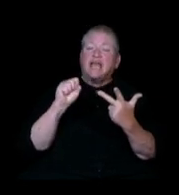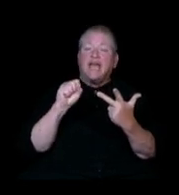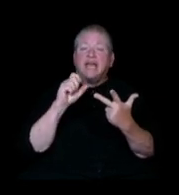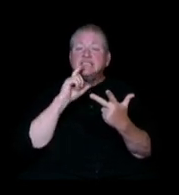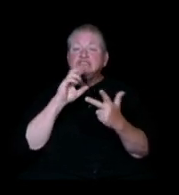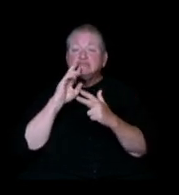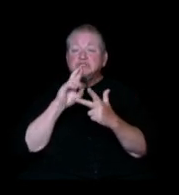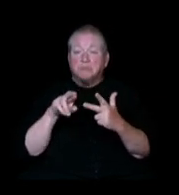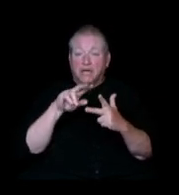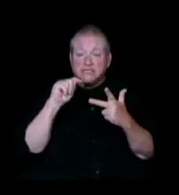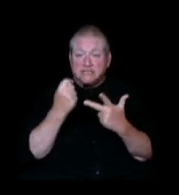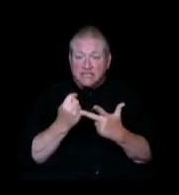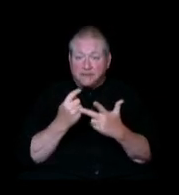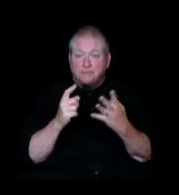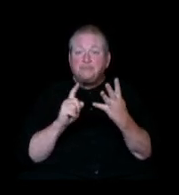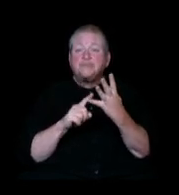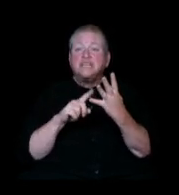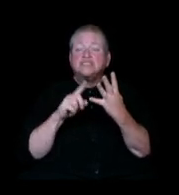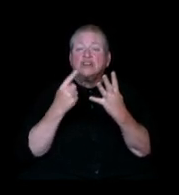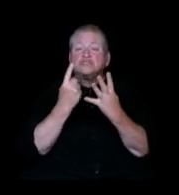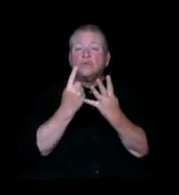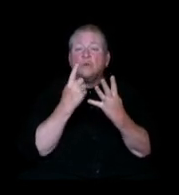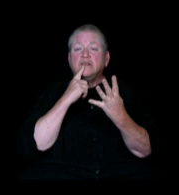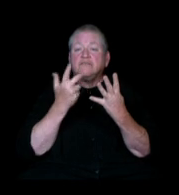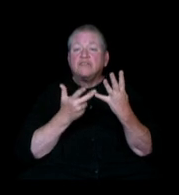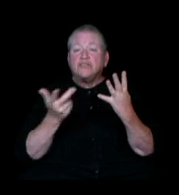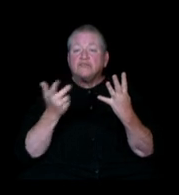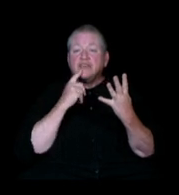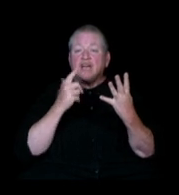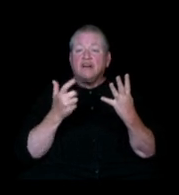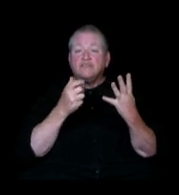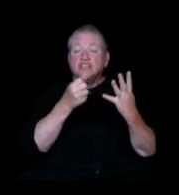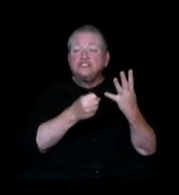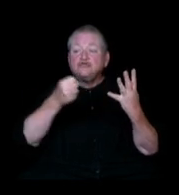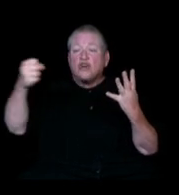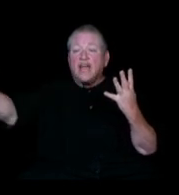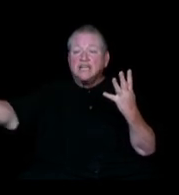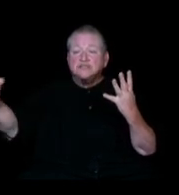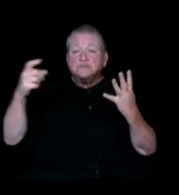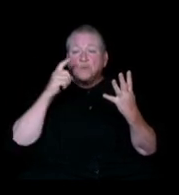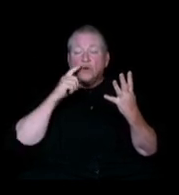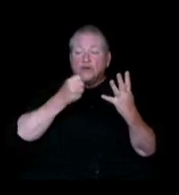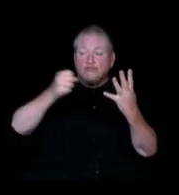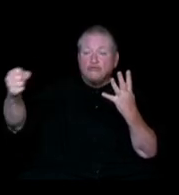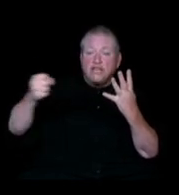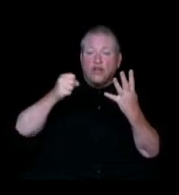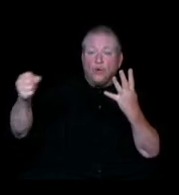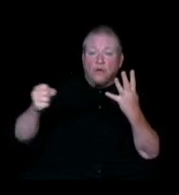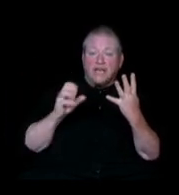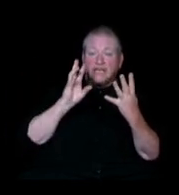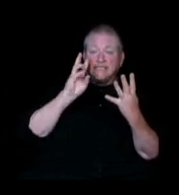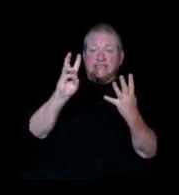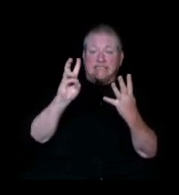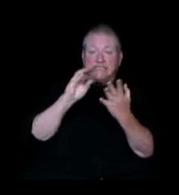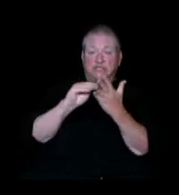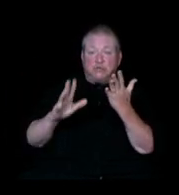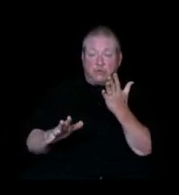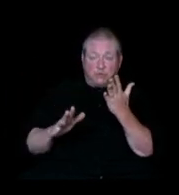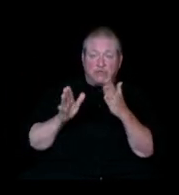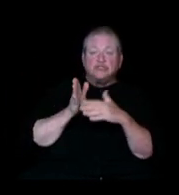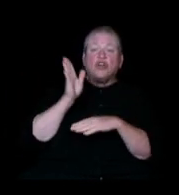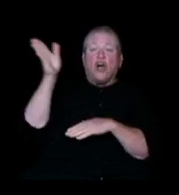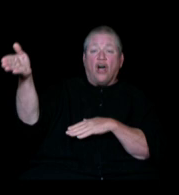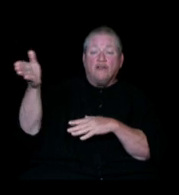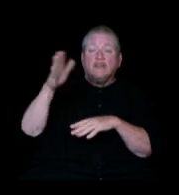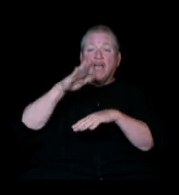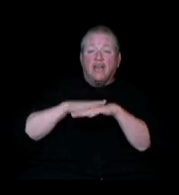Byron also serves as one of the three original members of the transport and response team relocating six students off and on campus